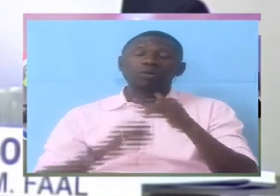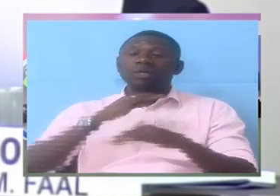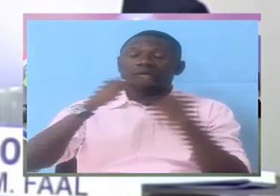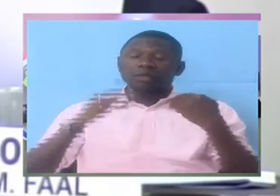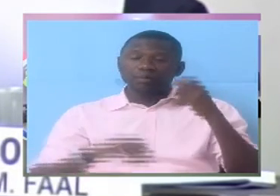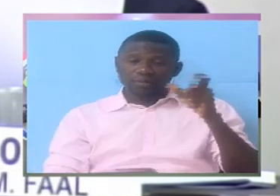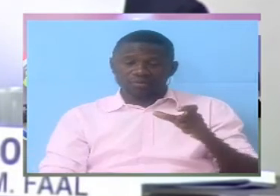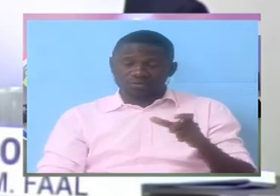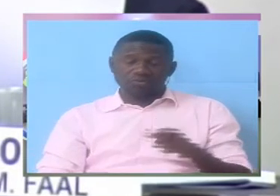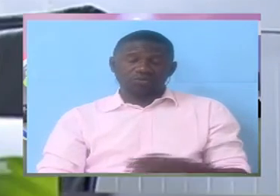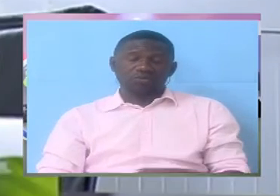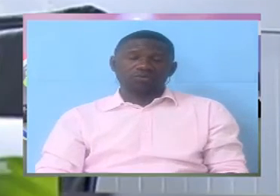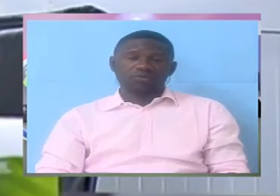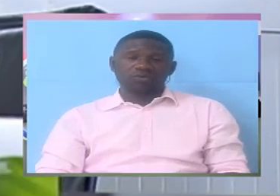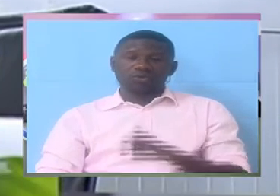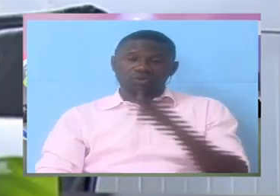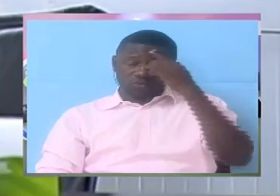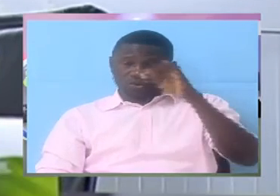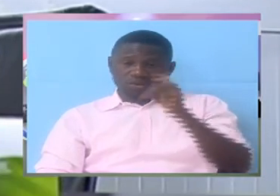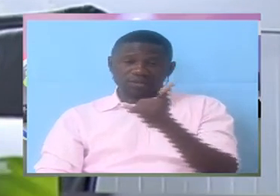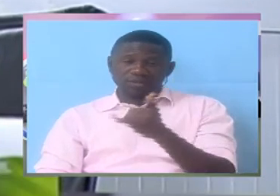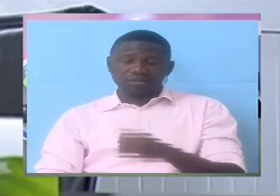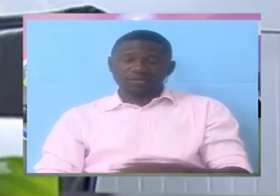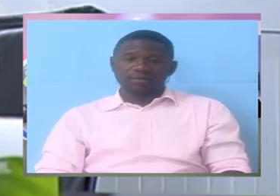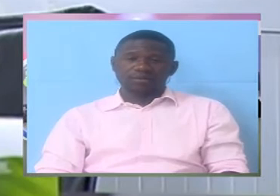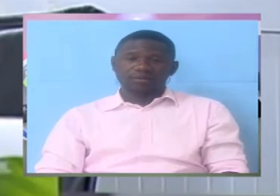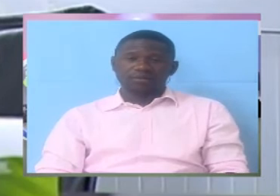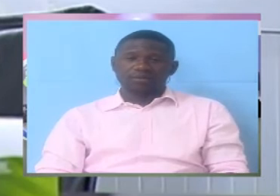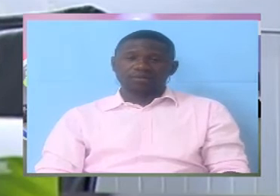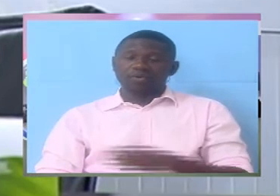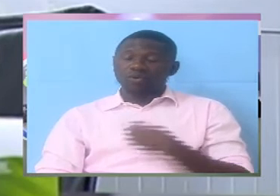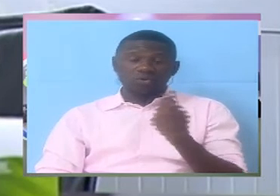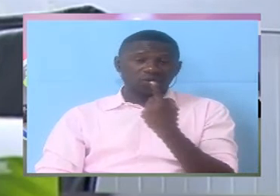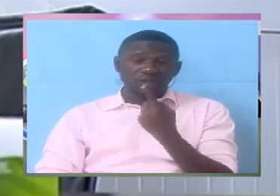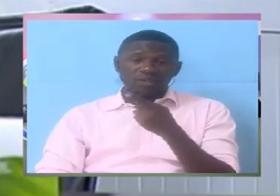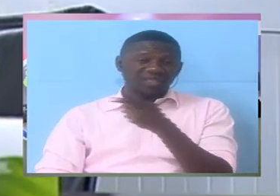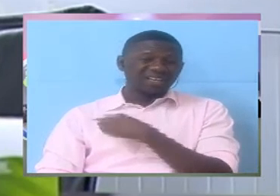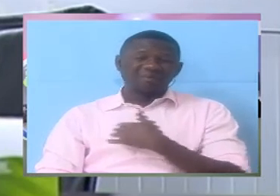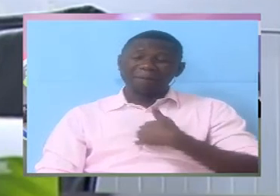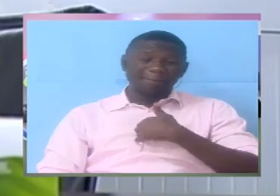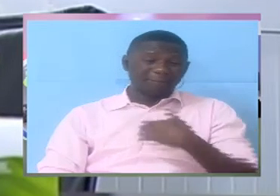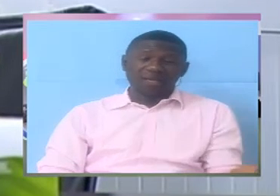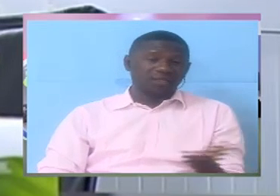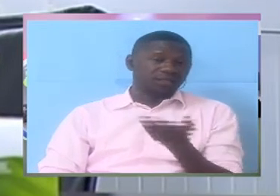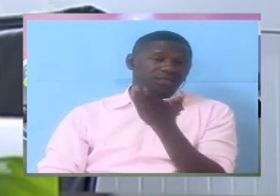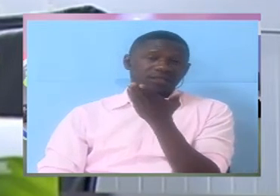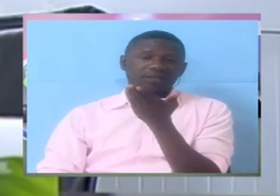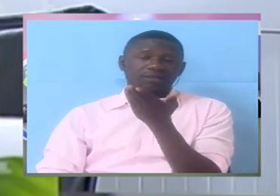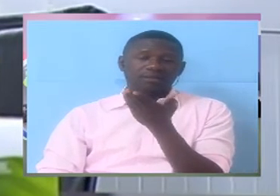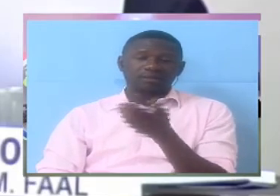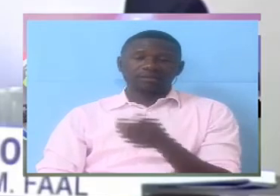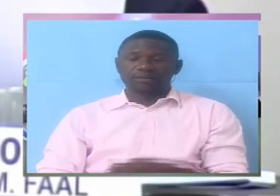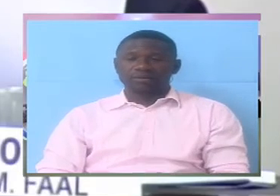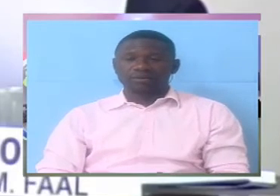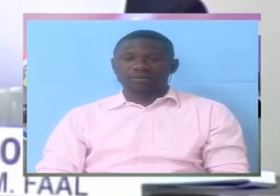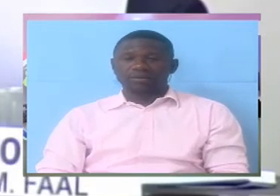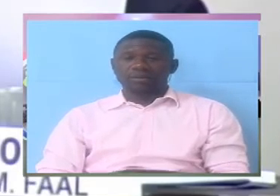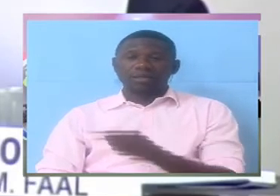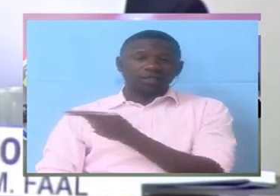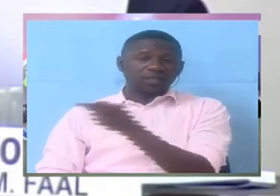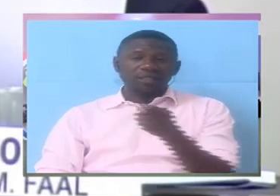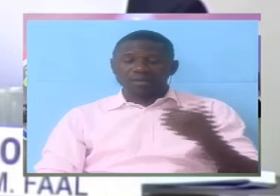You agree? Not only that, they are wicked too. These people